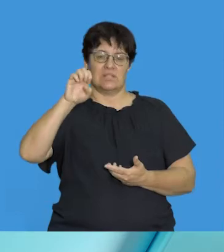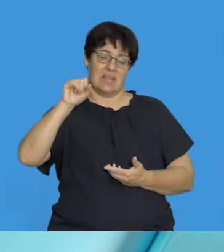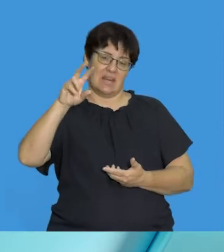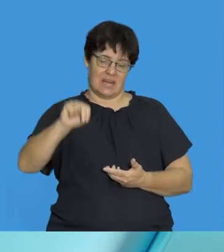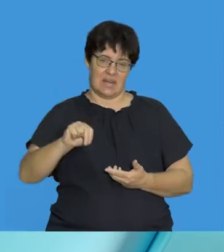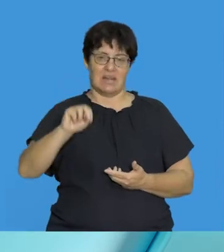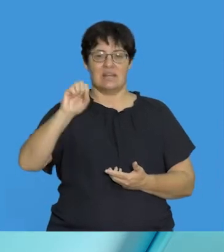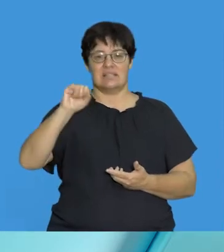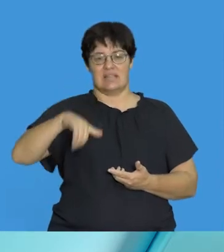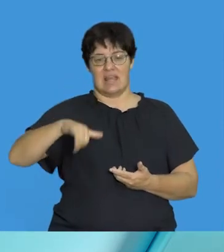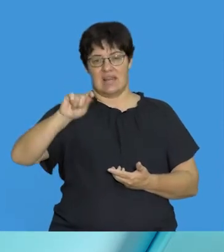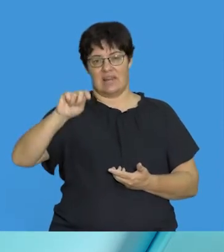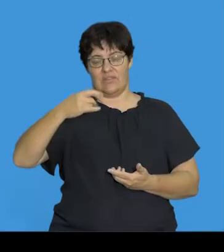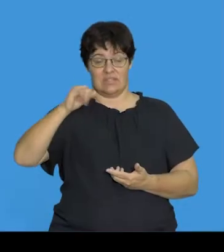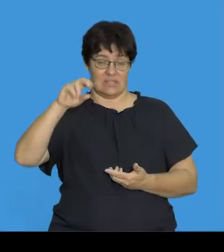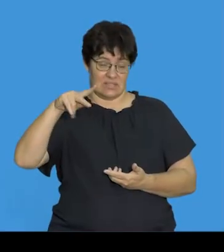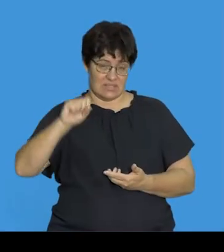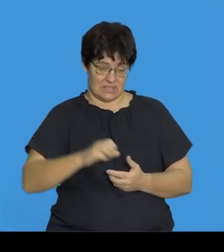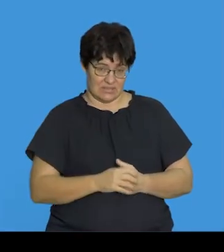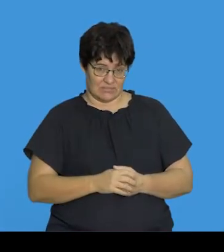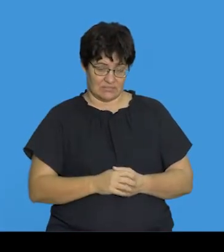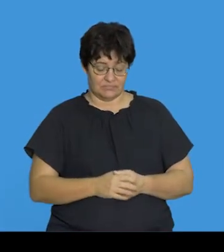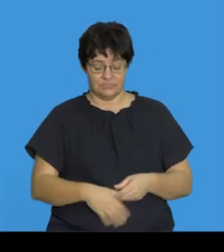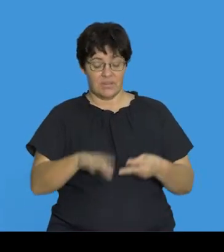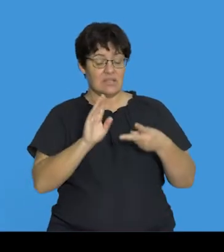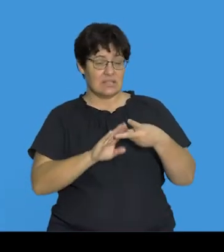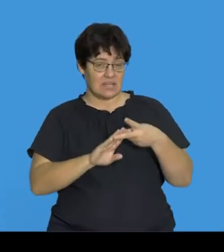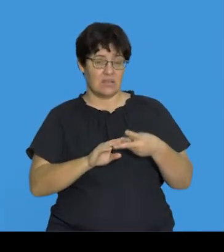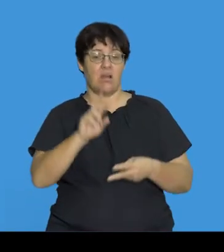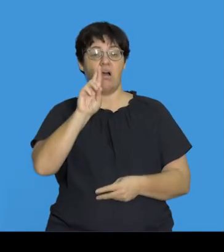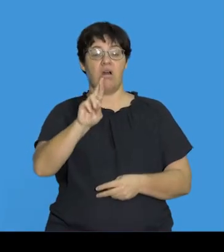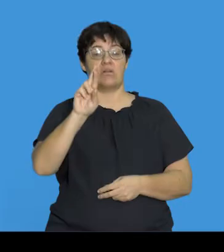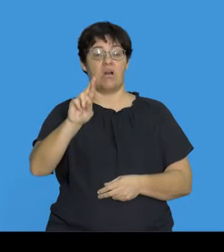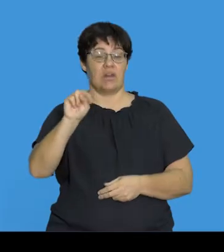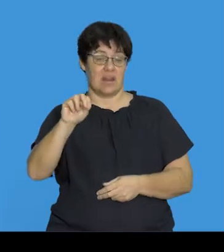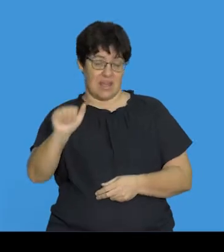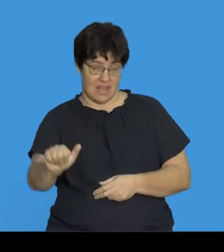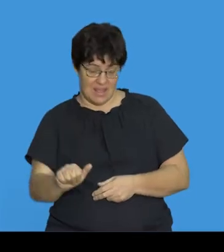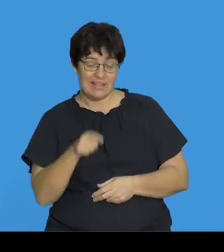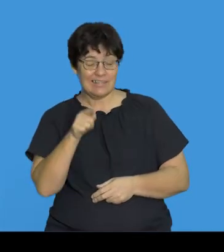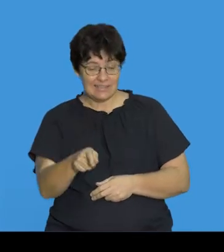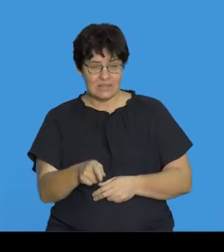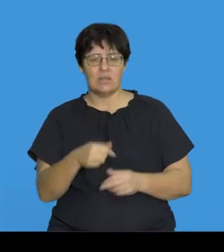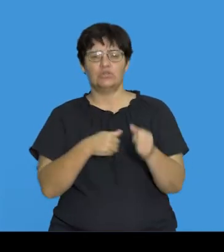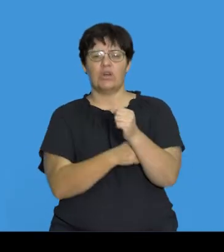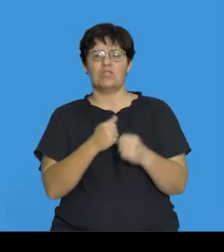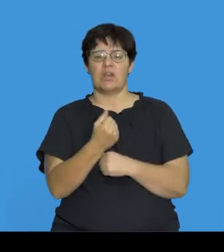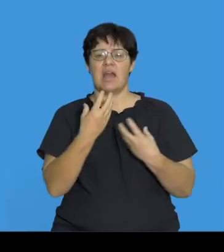synthesis. The next type of RNA which we mentioned was rRNA, or the ribosome, and this structure